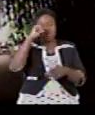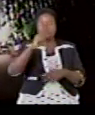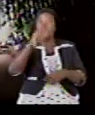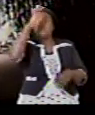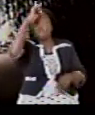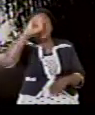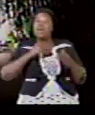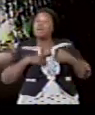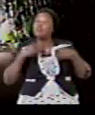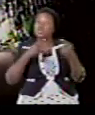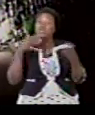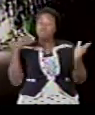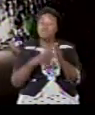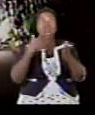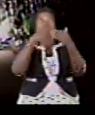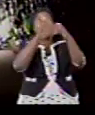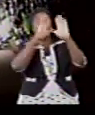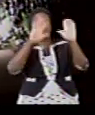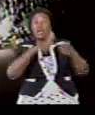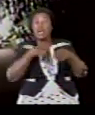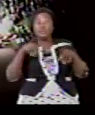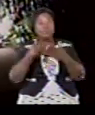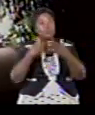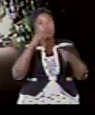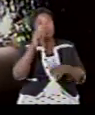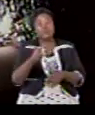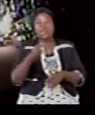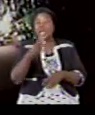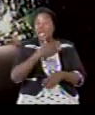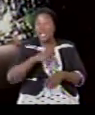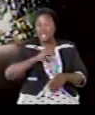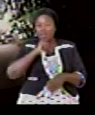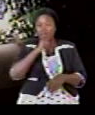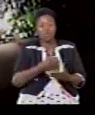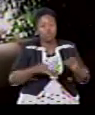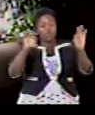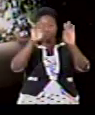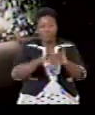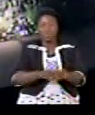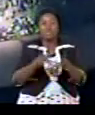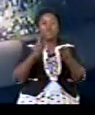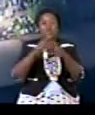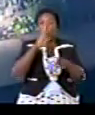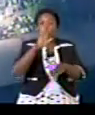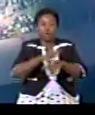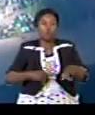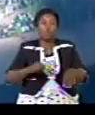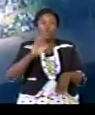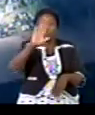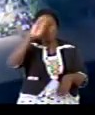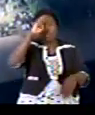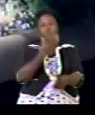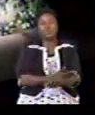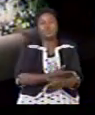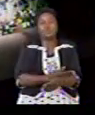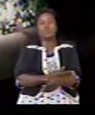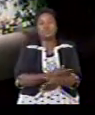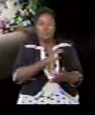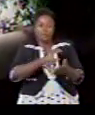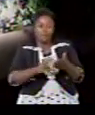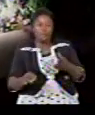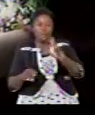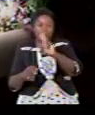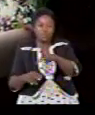have sinned against heaven and in thy sight, and I'm no more worthy to be called thy son. Verse